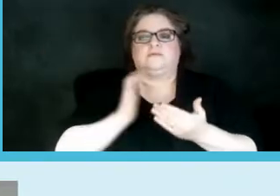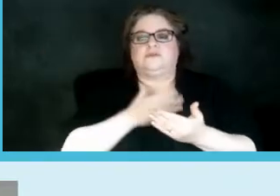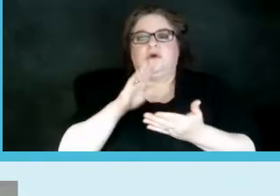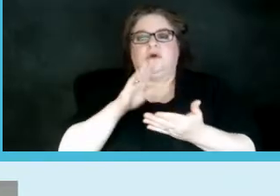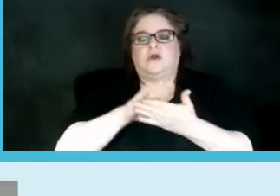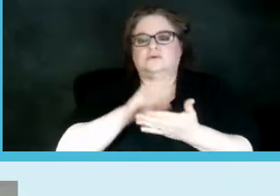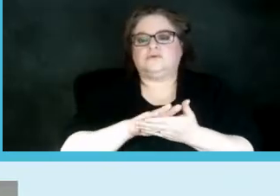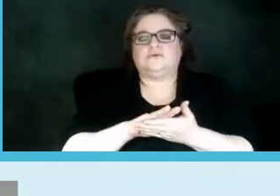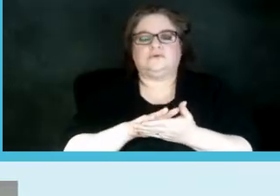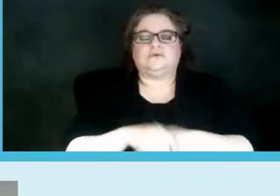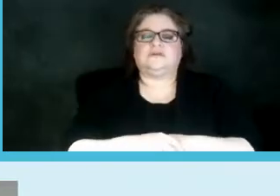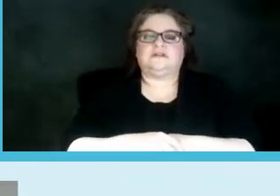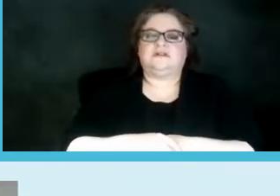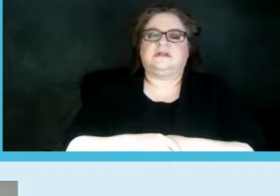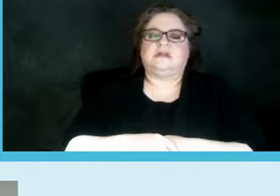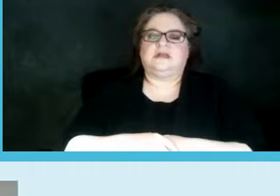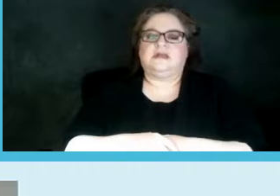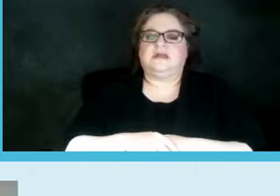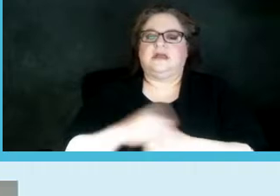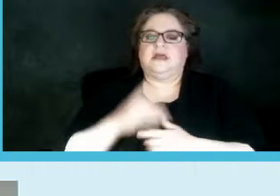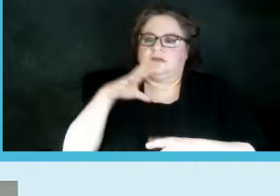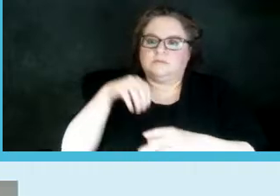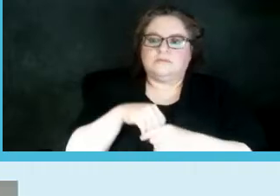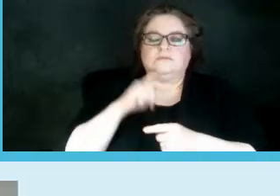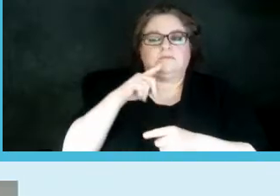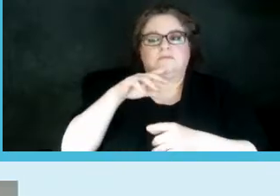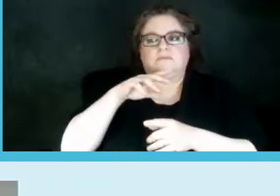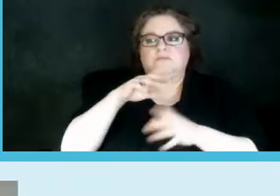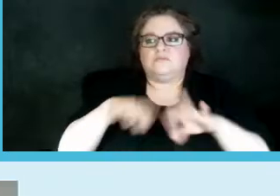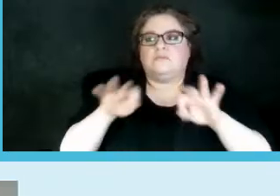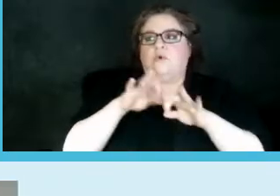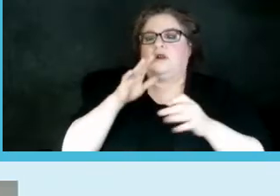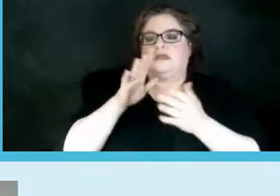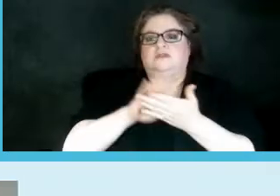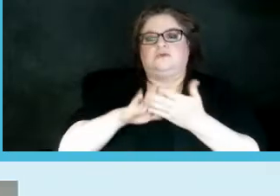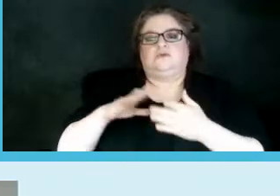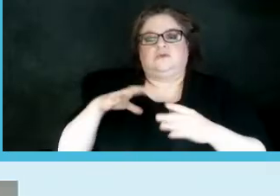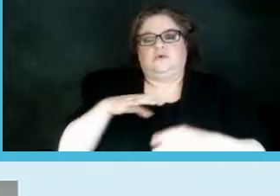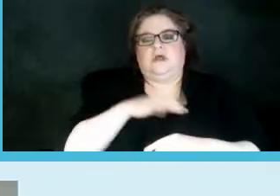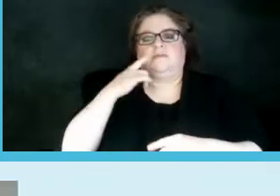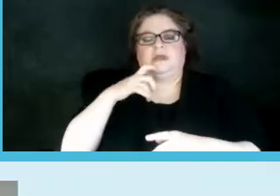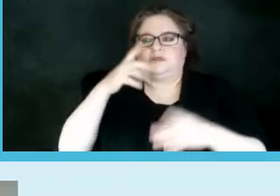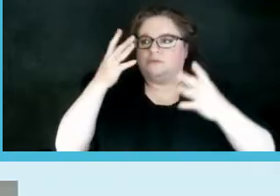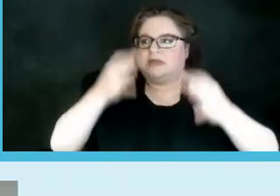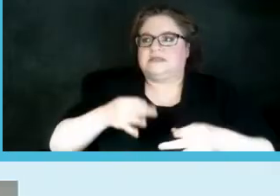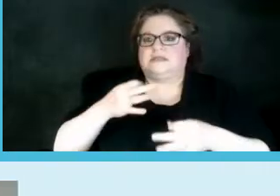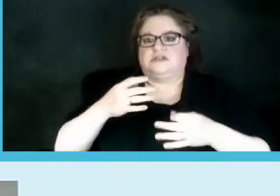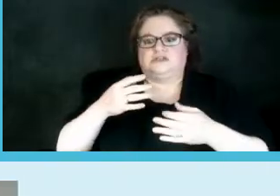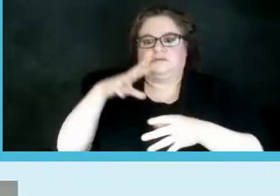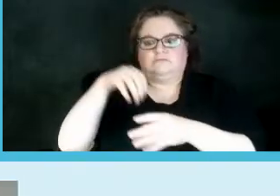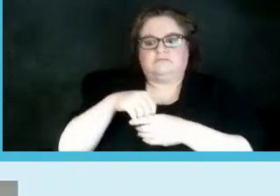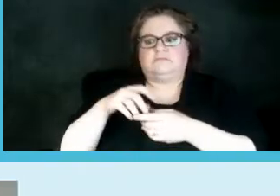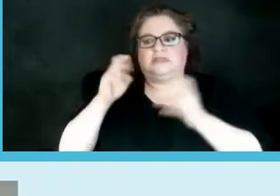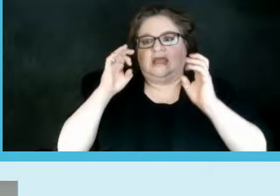Parents are very important in the local school council because we make decisions that involve the education of our children. We